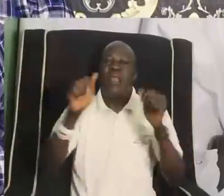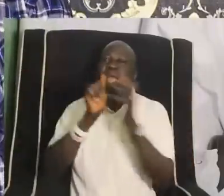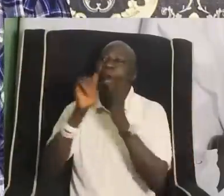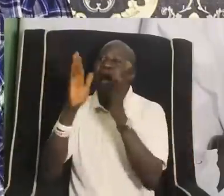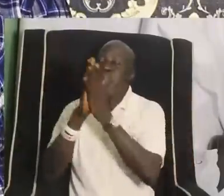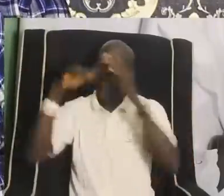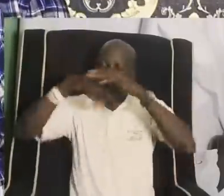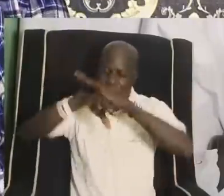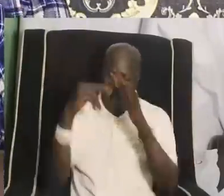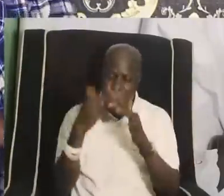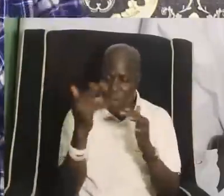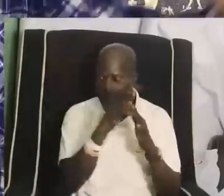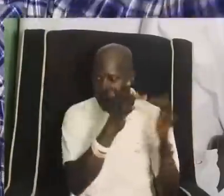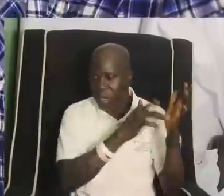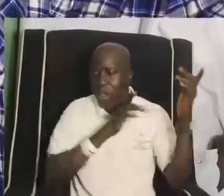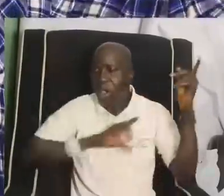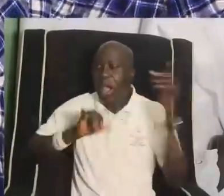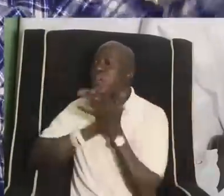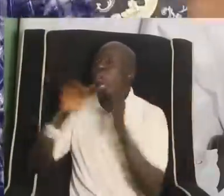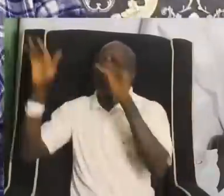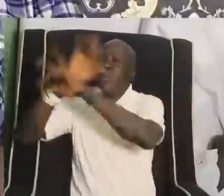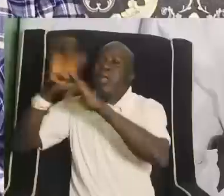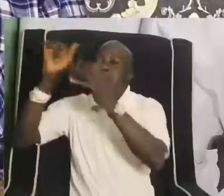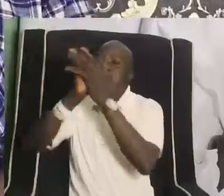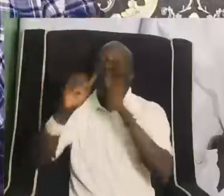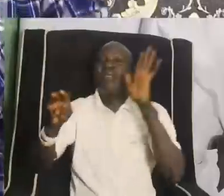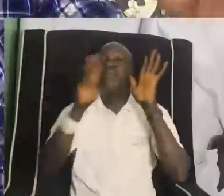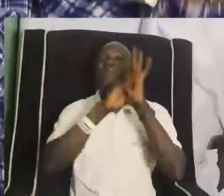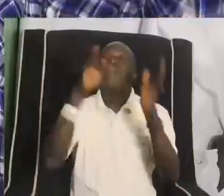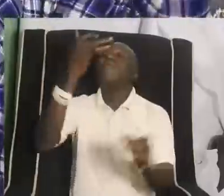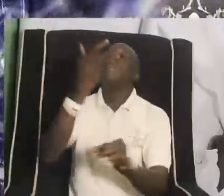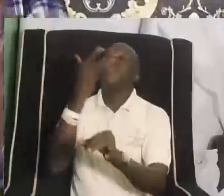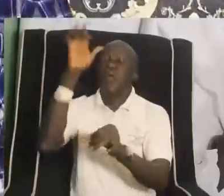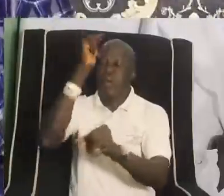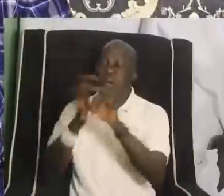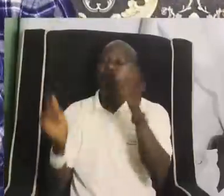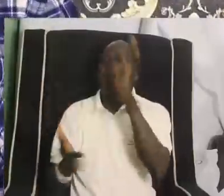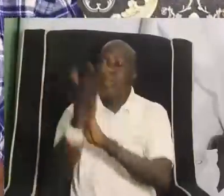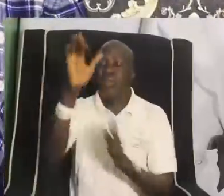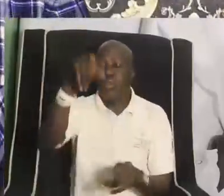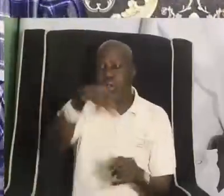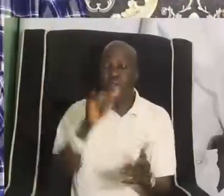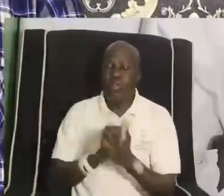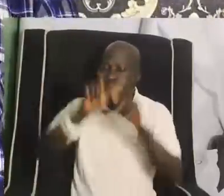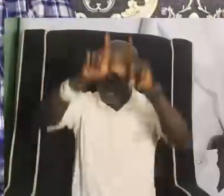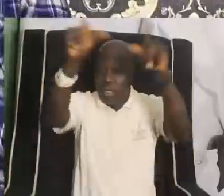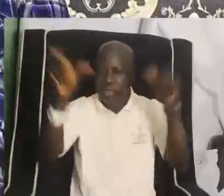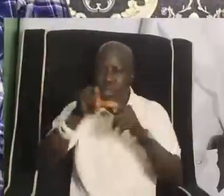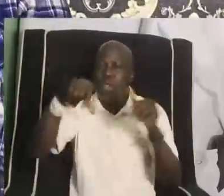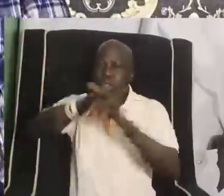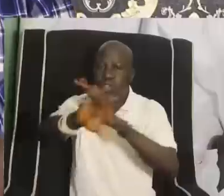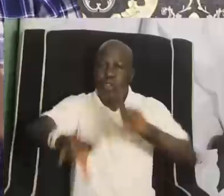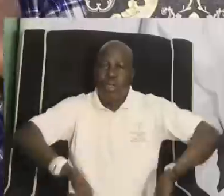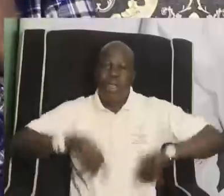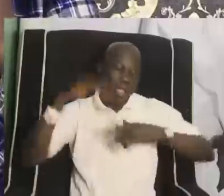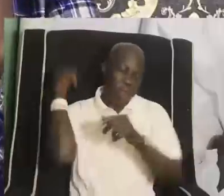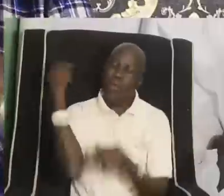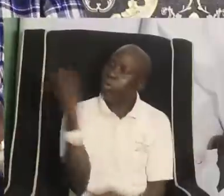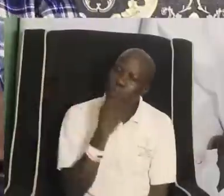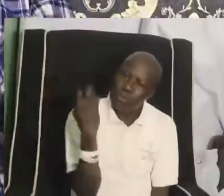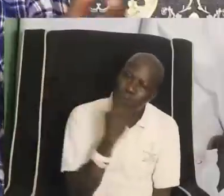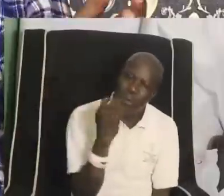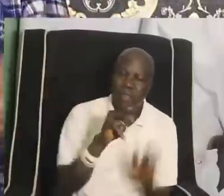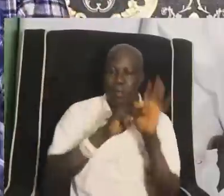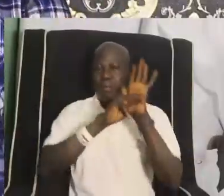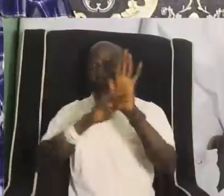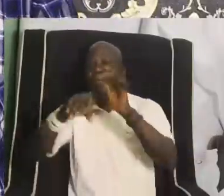and sisters. I pray in the name of the Lord. Master Pharaoh of the Lord. We locate you in Jesus. Amen. We love